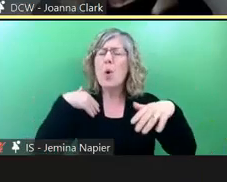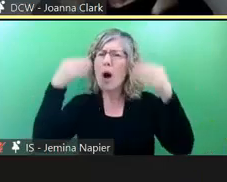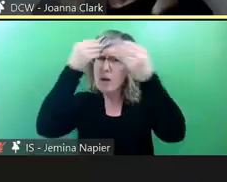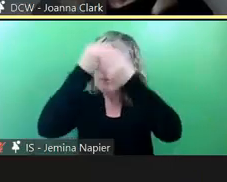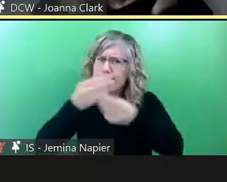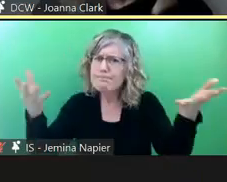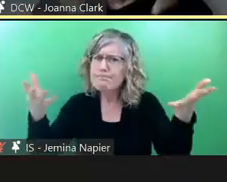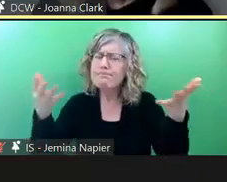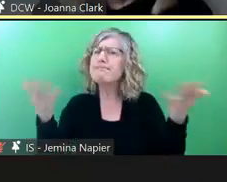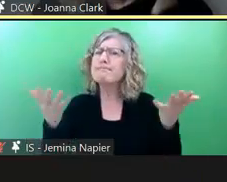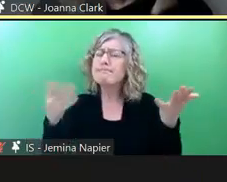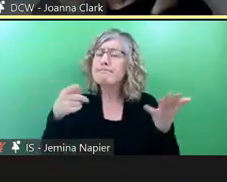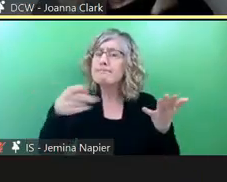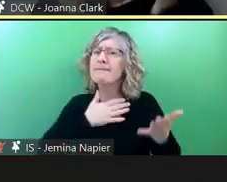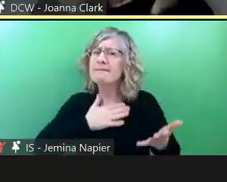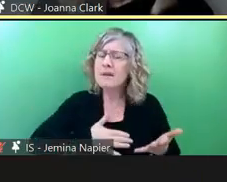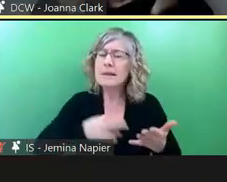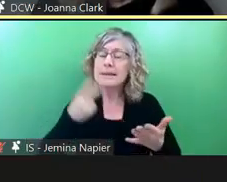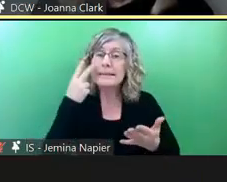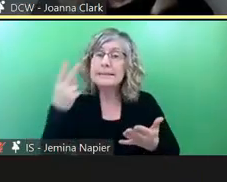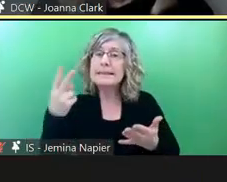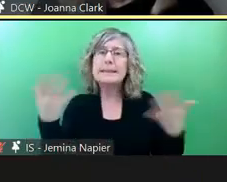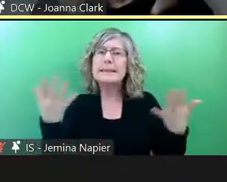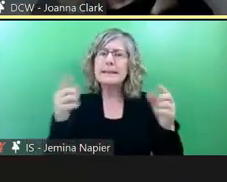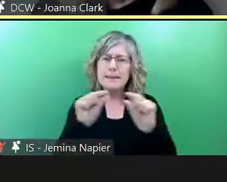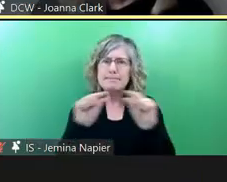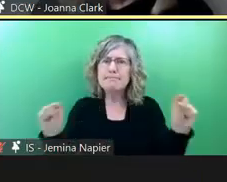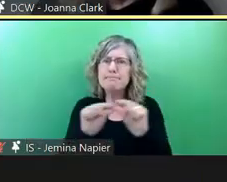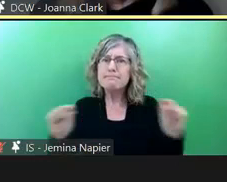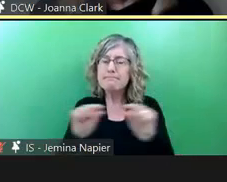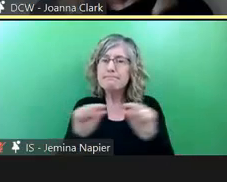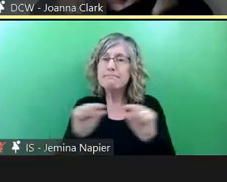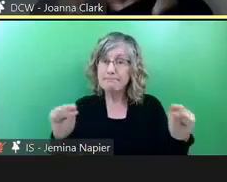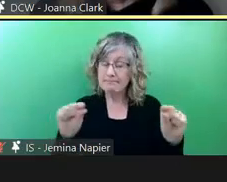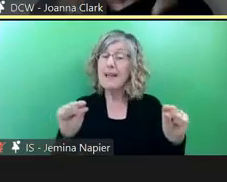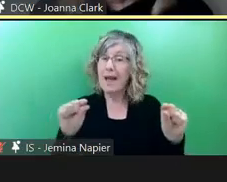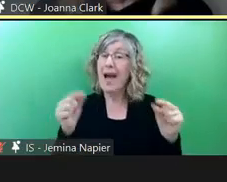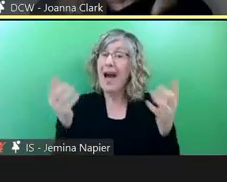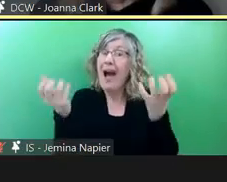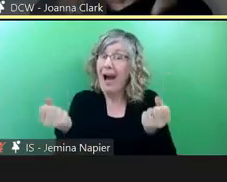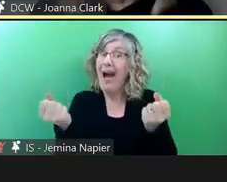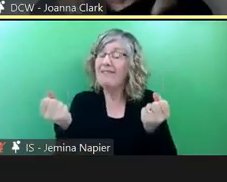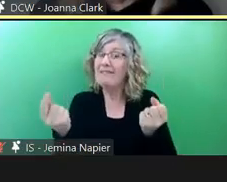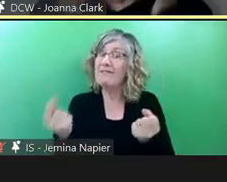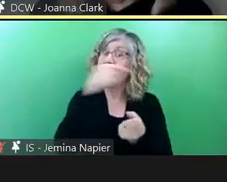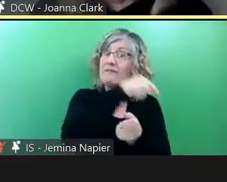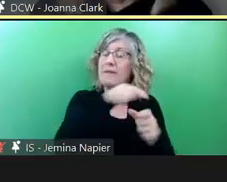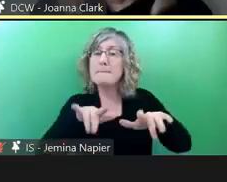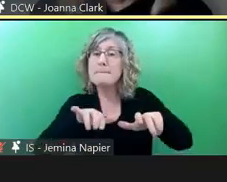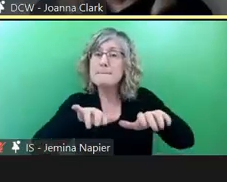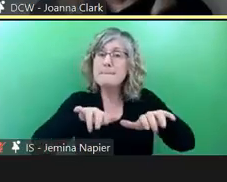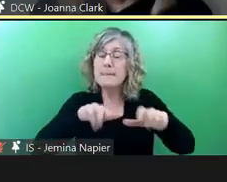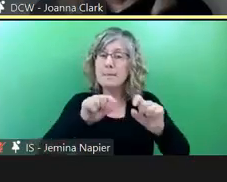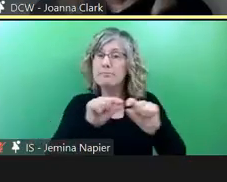want captions, closed captions, we do have palantypists, but you will have to link onto them through